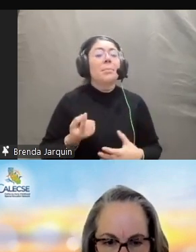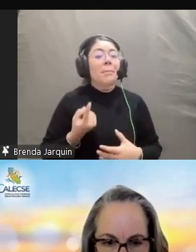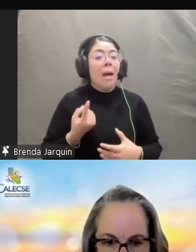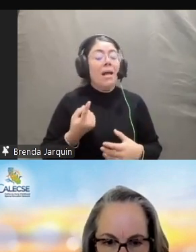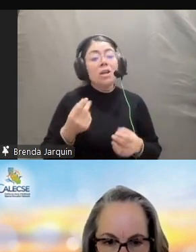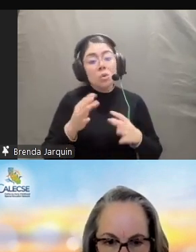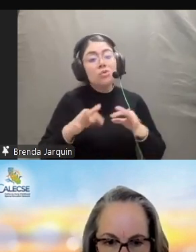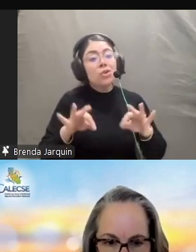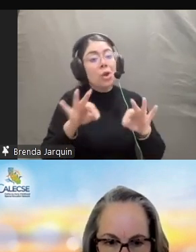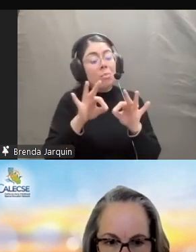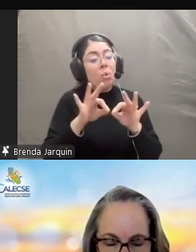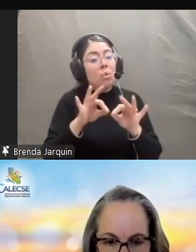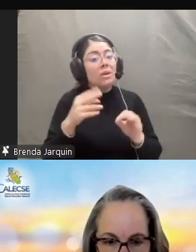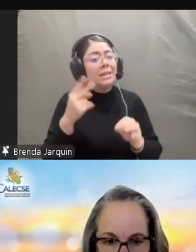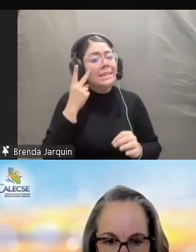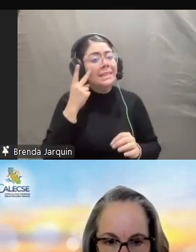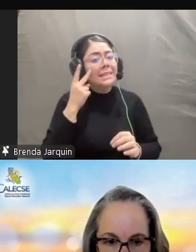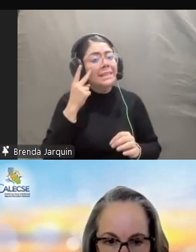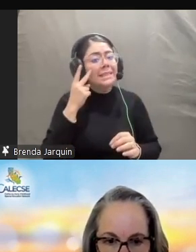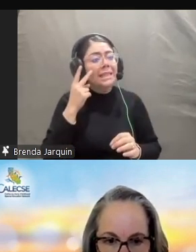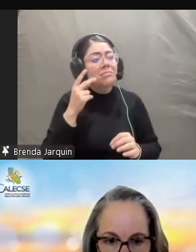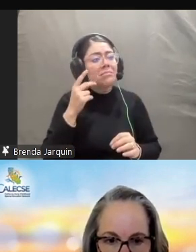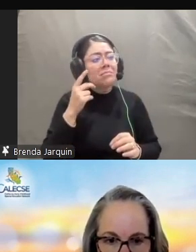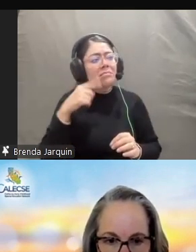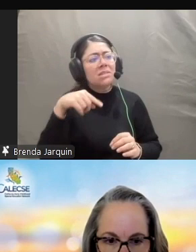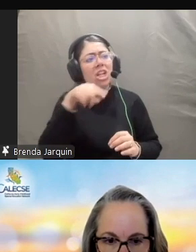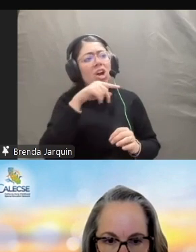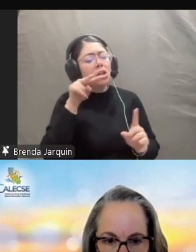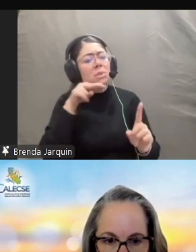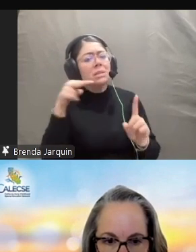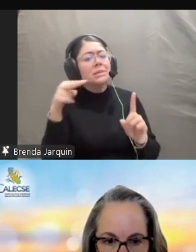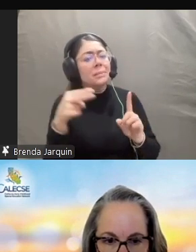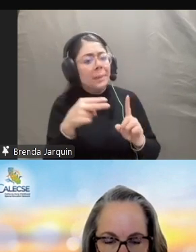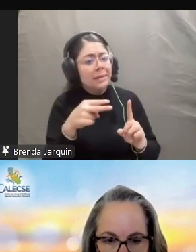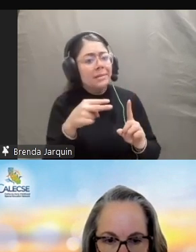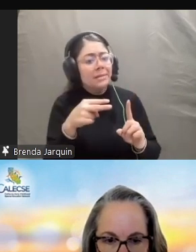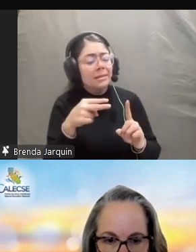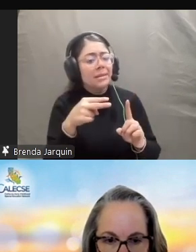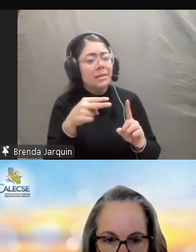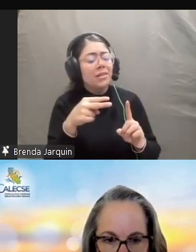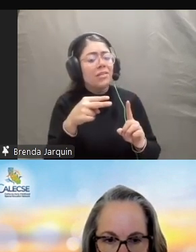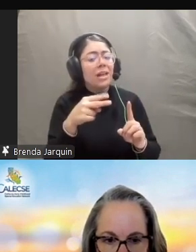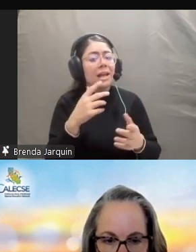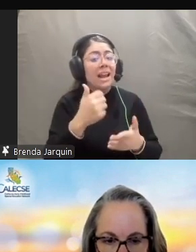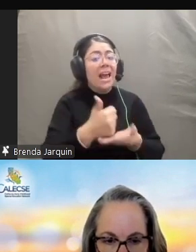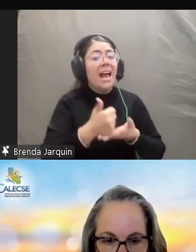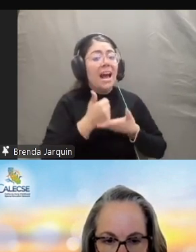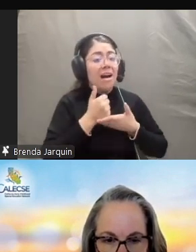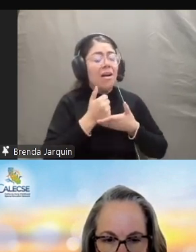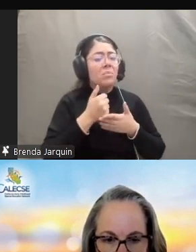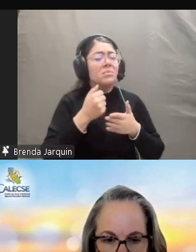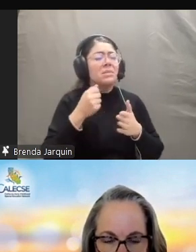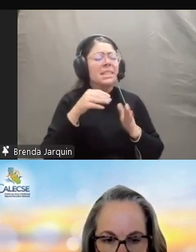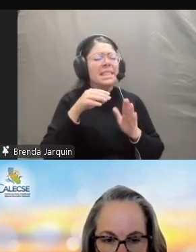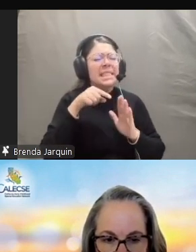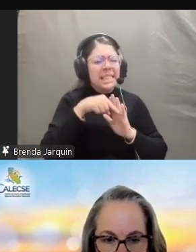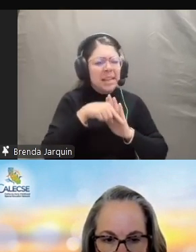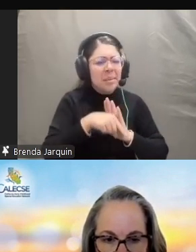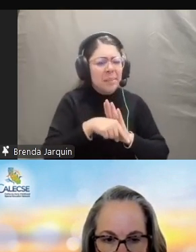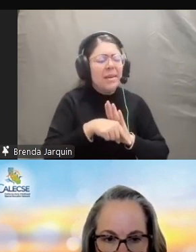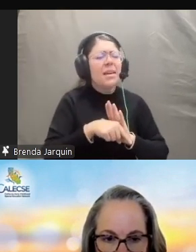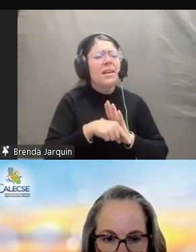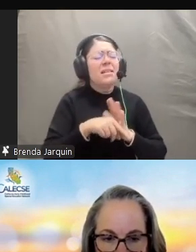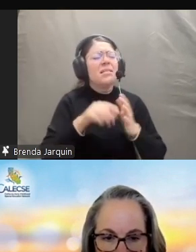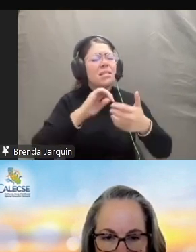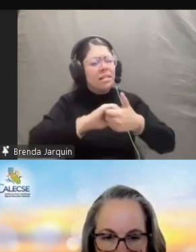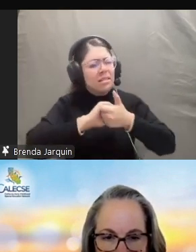other's perspectives and also to deepen our collaboration because it was meaningful work that was